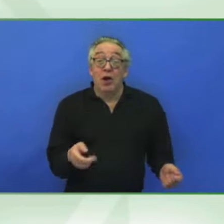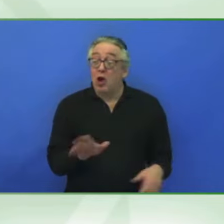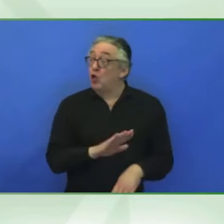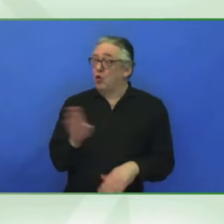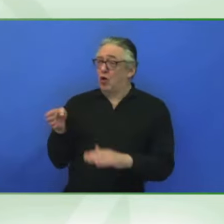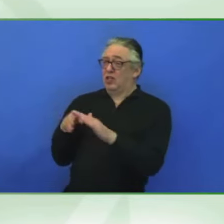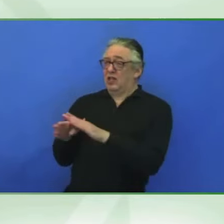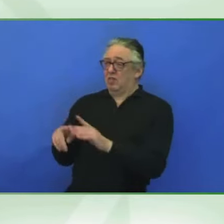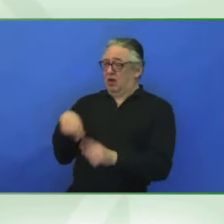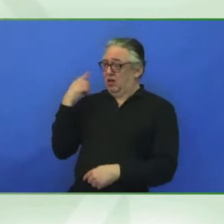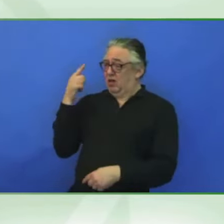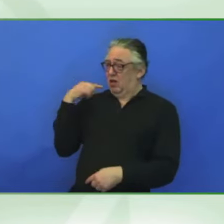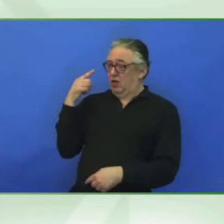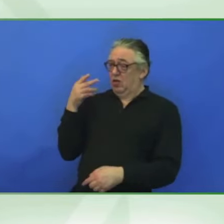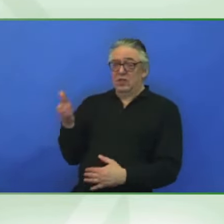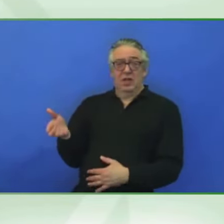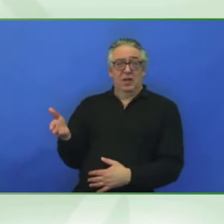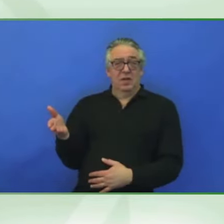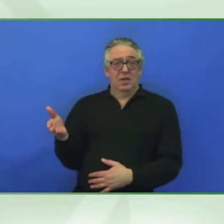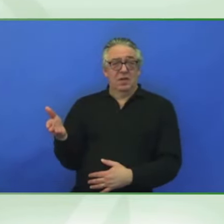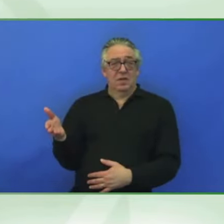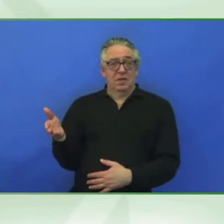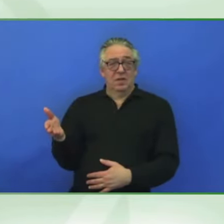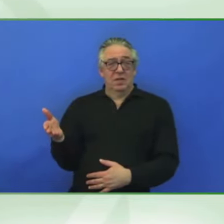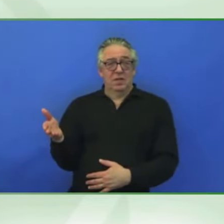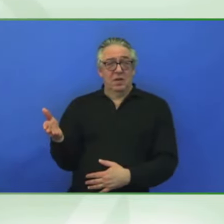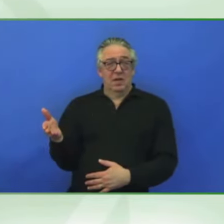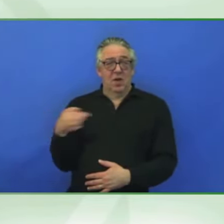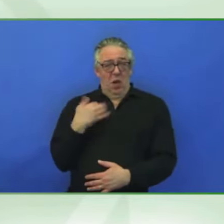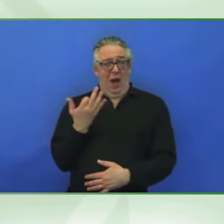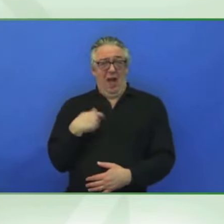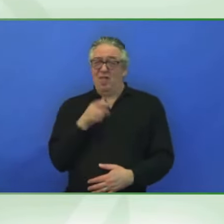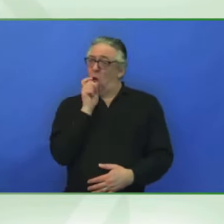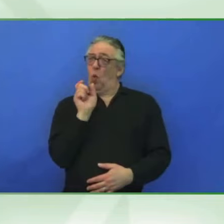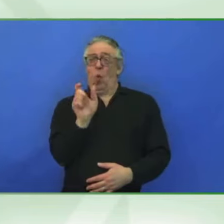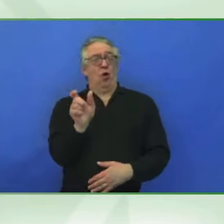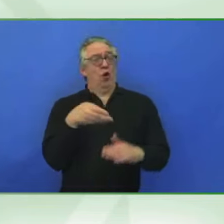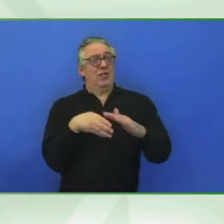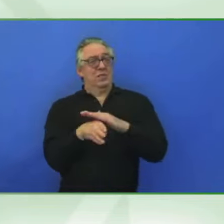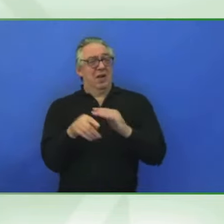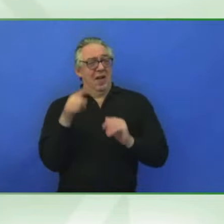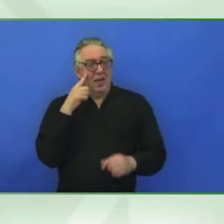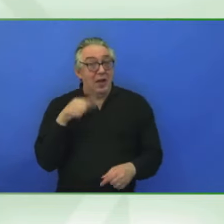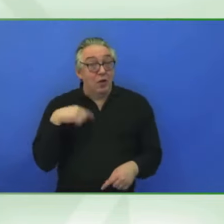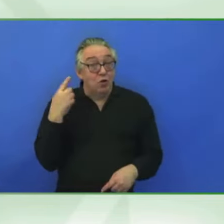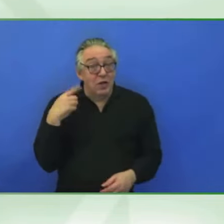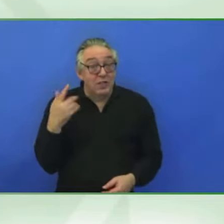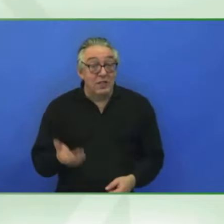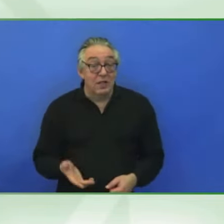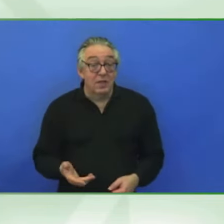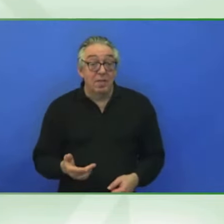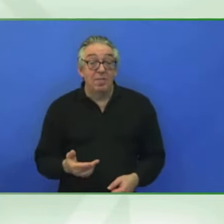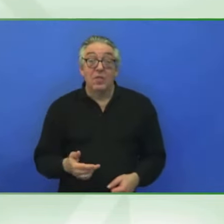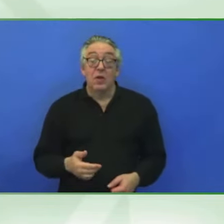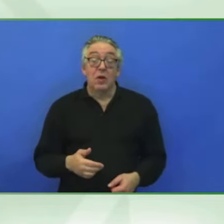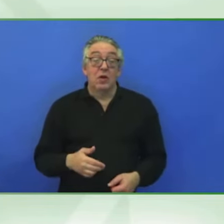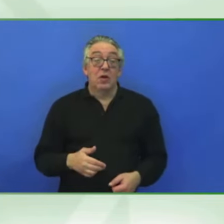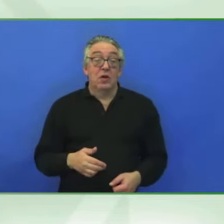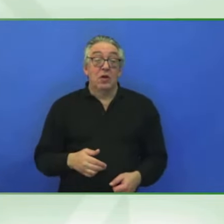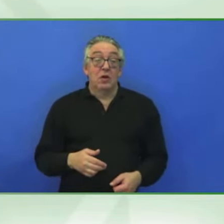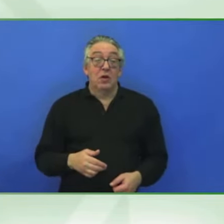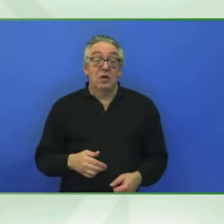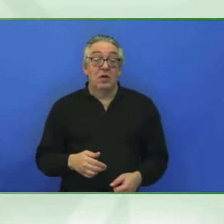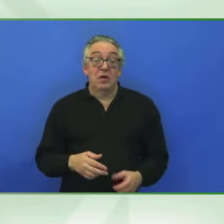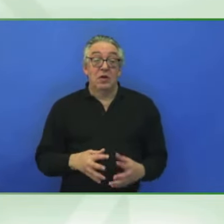for accessibility. Isn't it odd? Yeah. I often thought of a friend who used to say, why do we have buildings with doors in them? Why doesn't everybody just climb through the